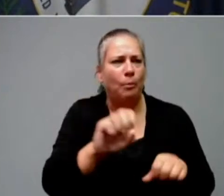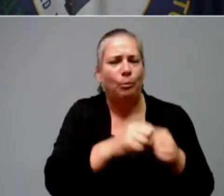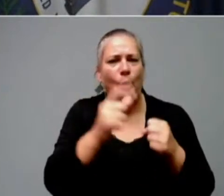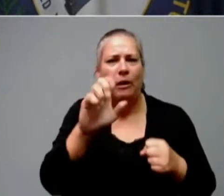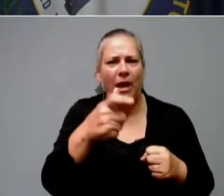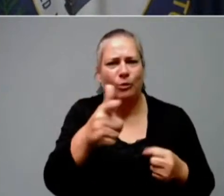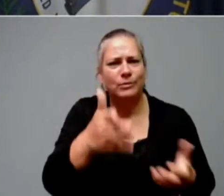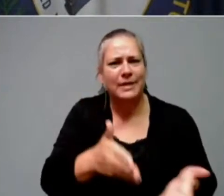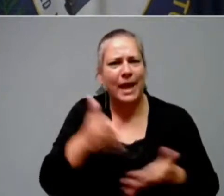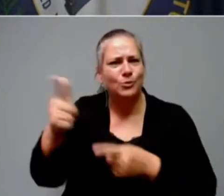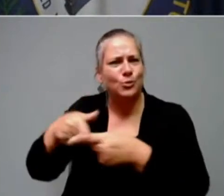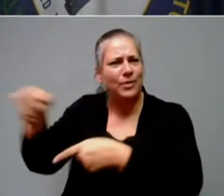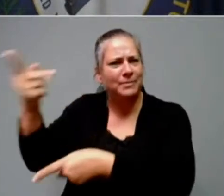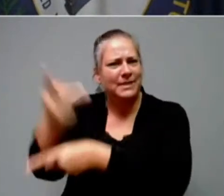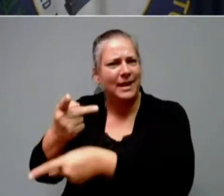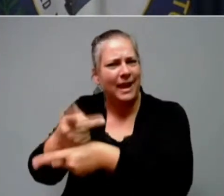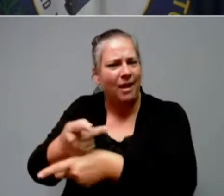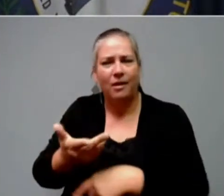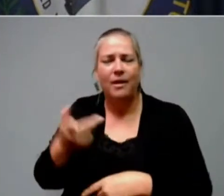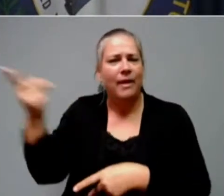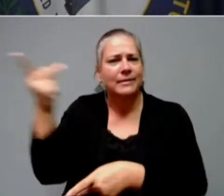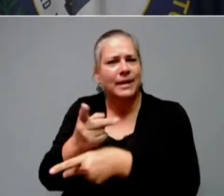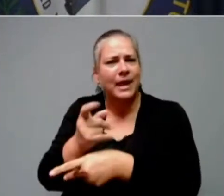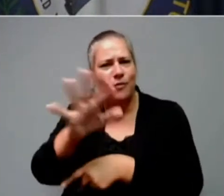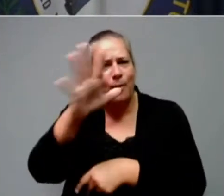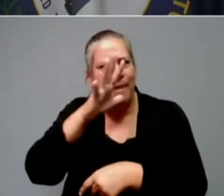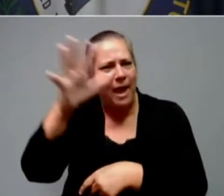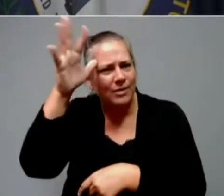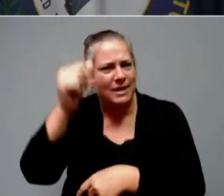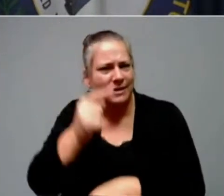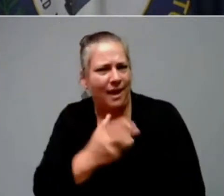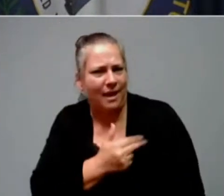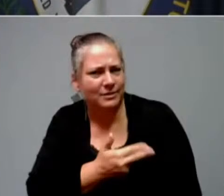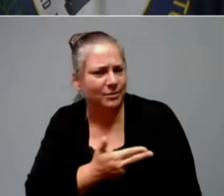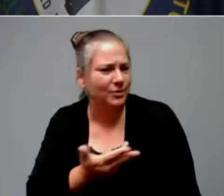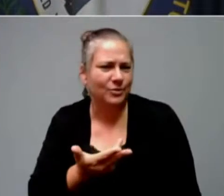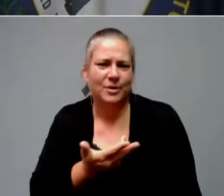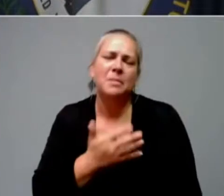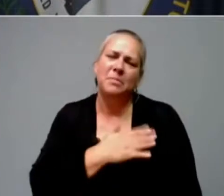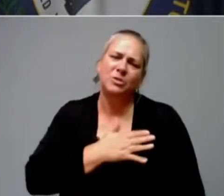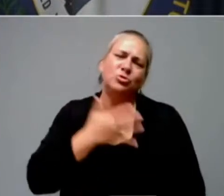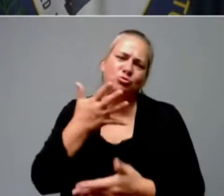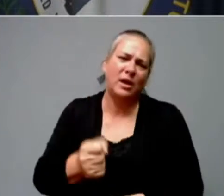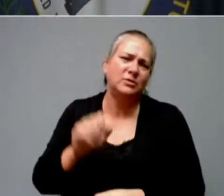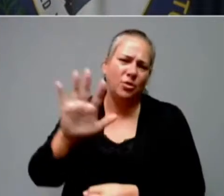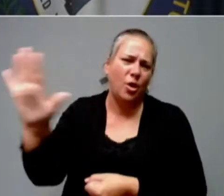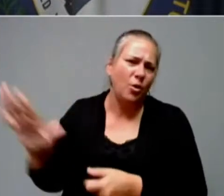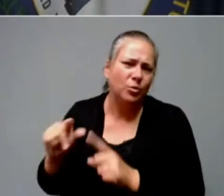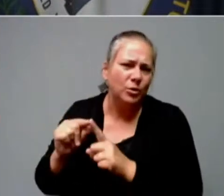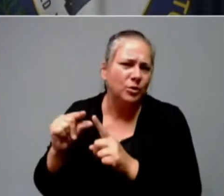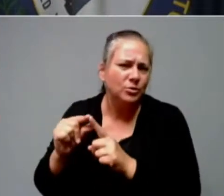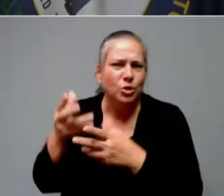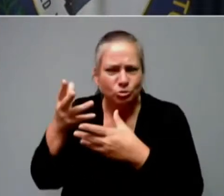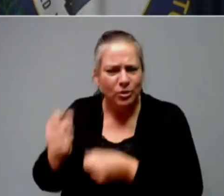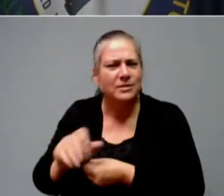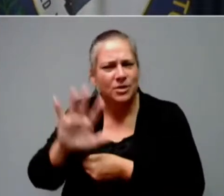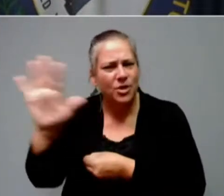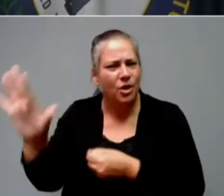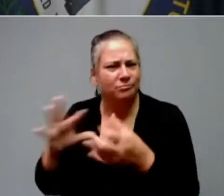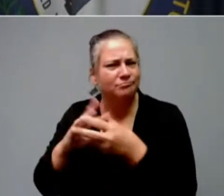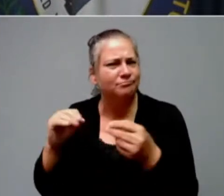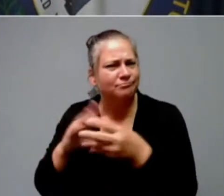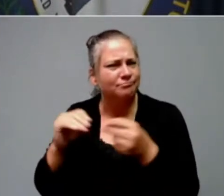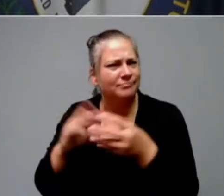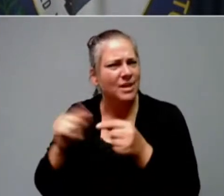care of your parents at a different point. Please trust them. Trust them now as they're trying to look out after